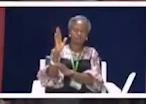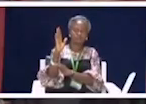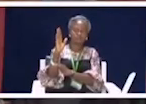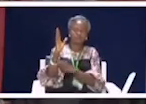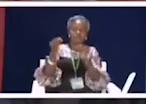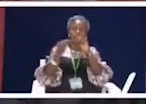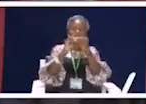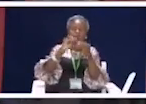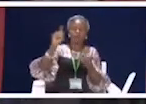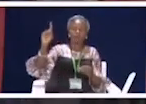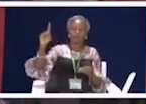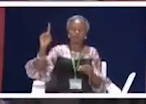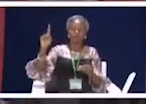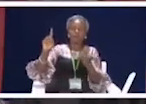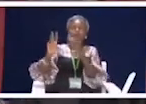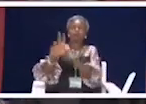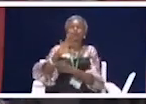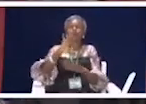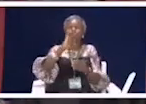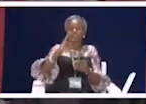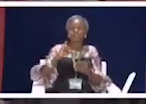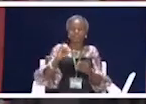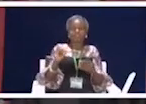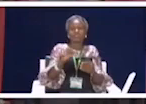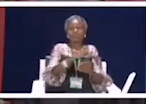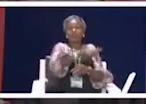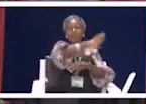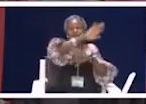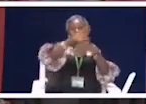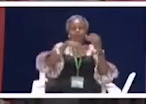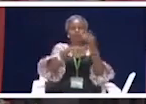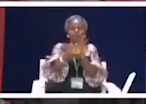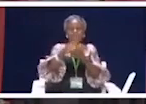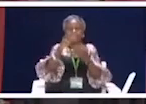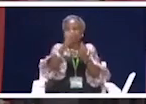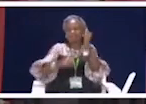Number one, God is omnipotent.